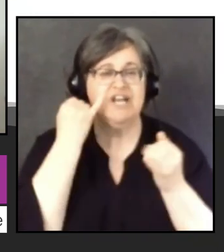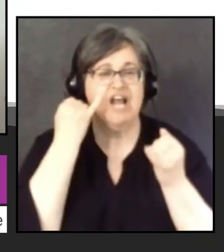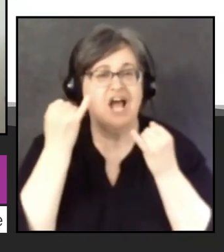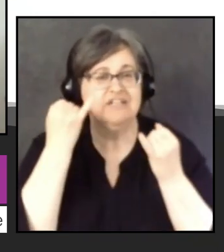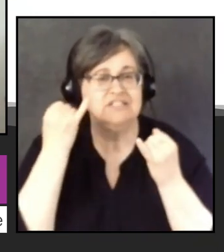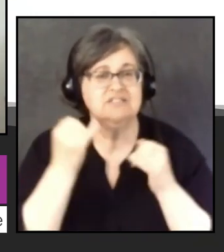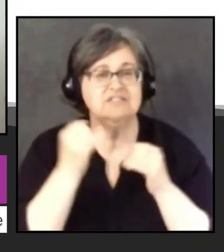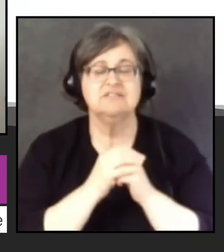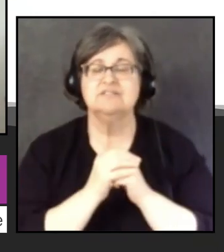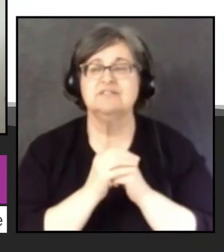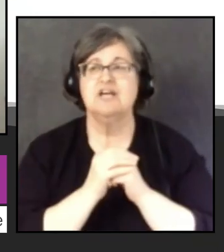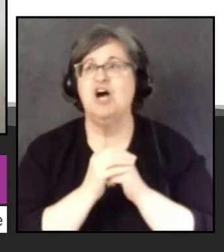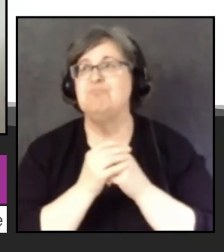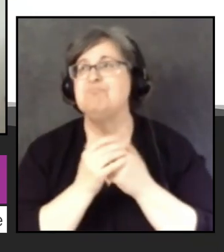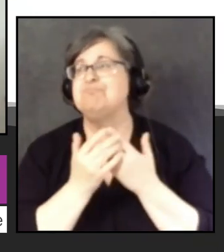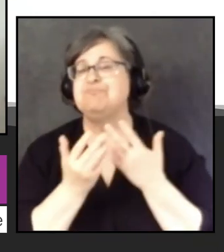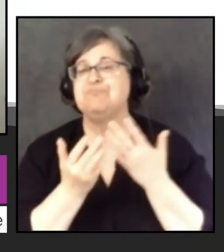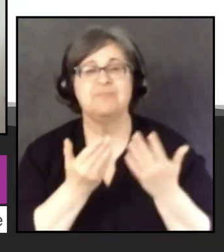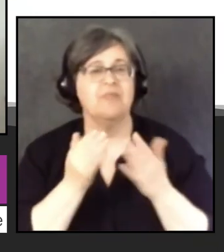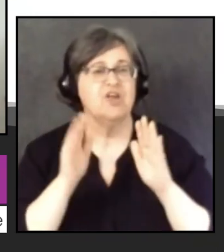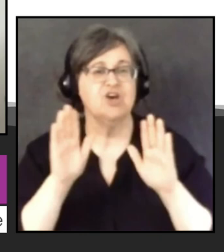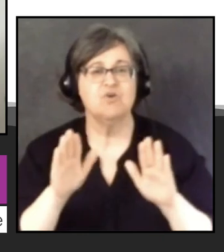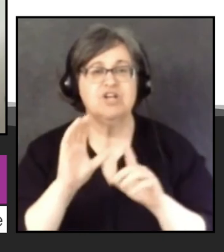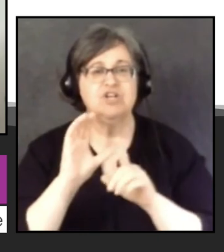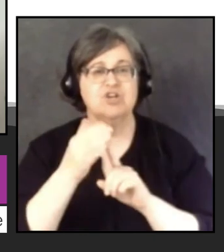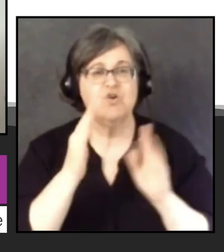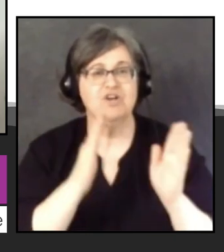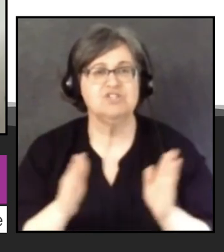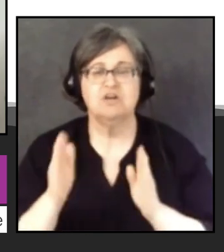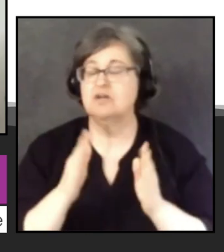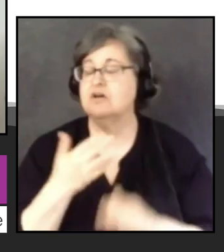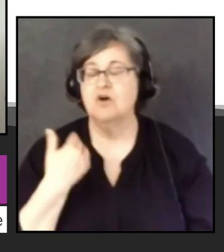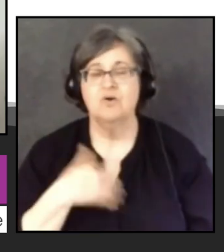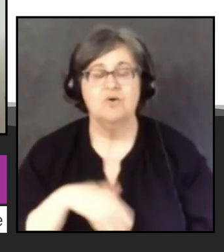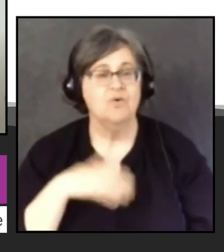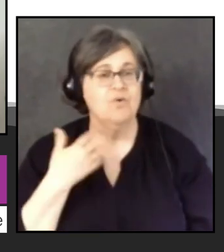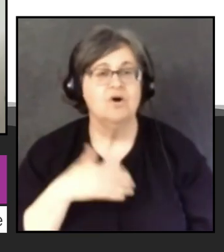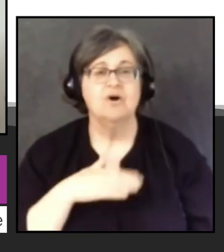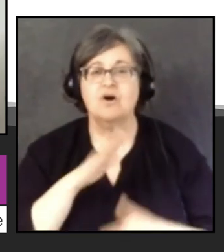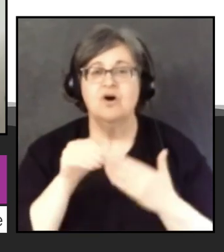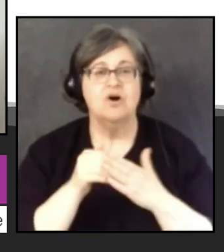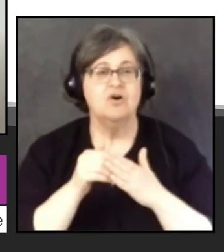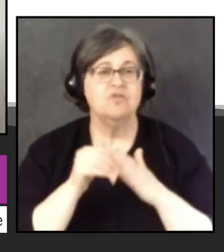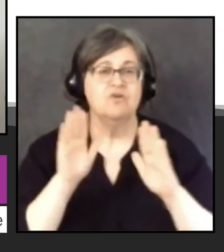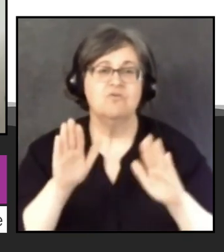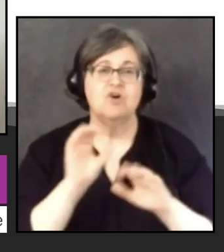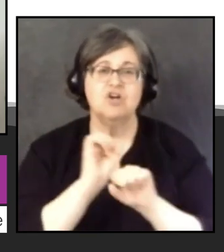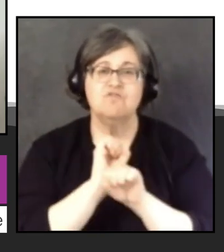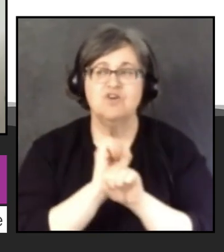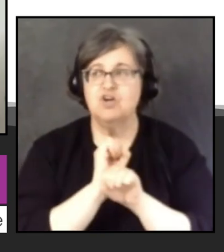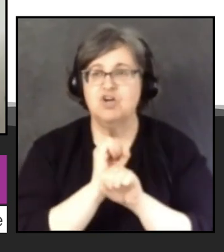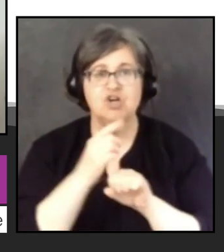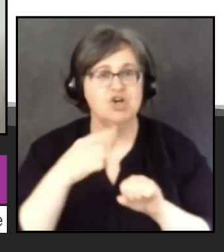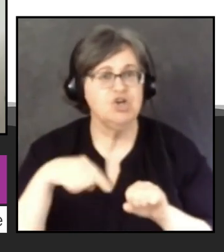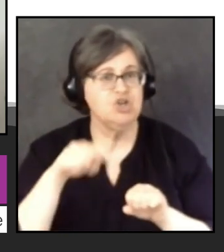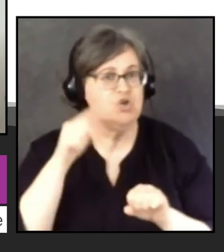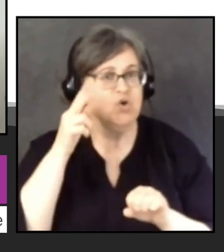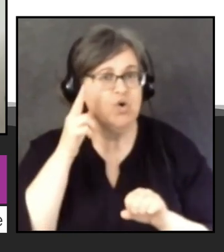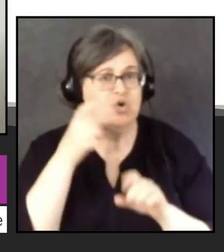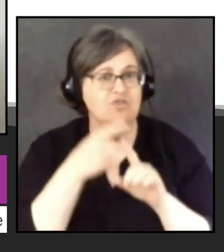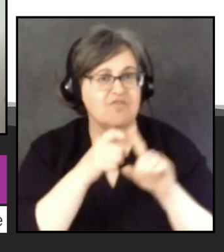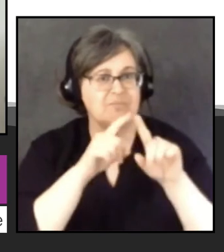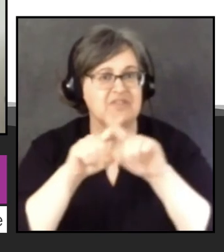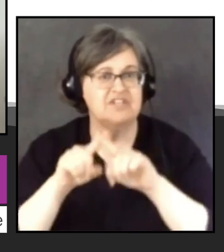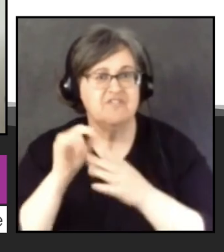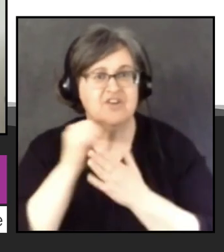ideas and incredible culture organizing. I mean, all the wonderful effort that you heard from this group of